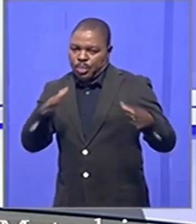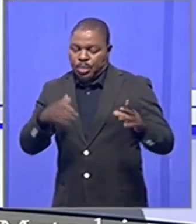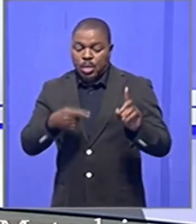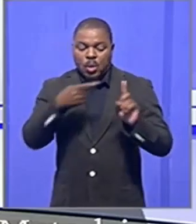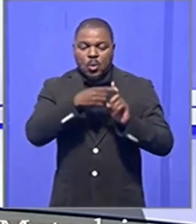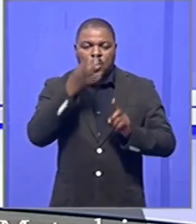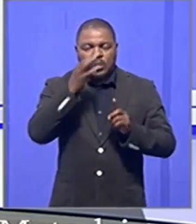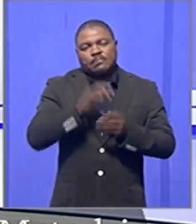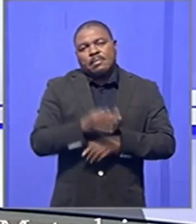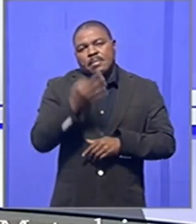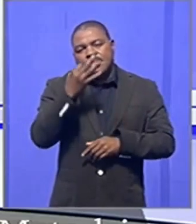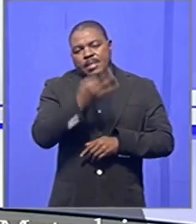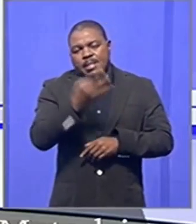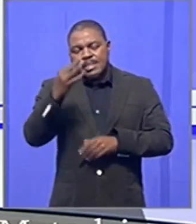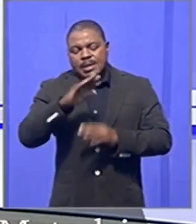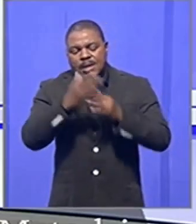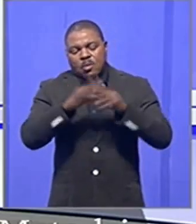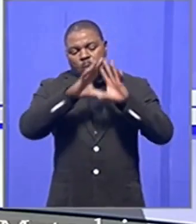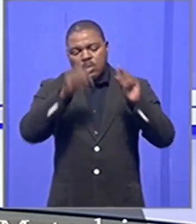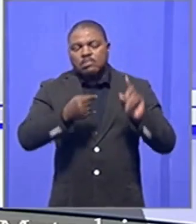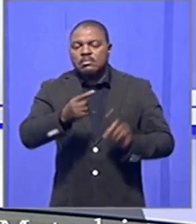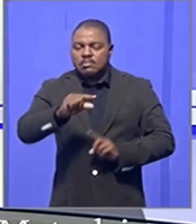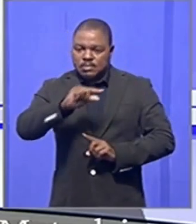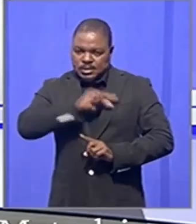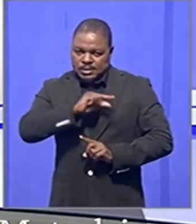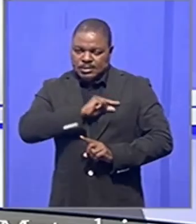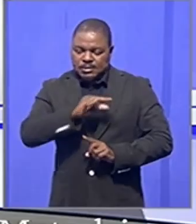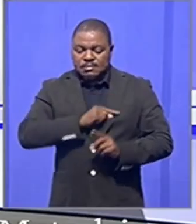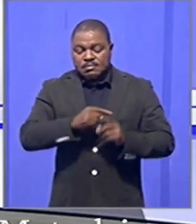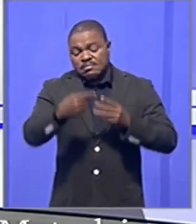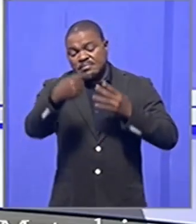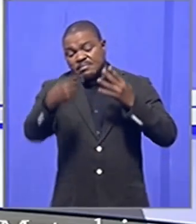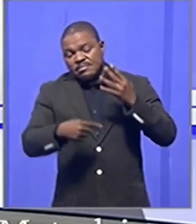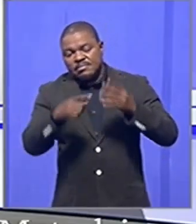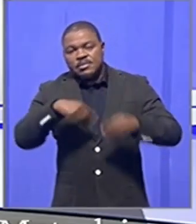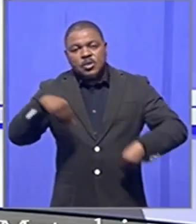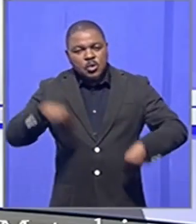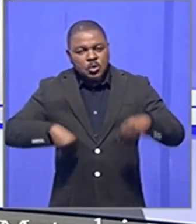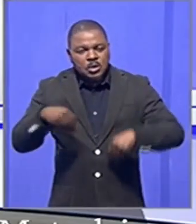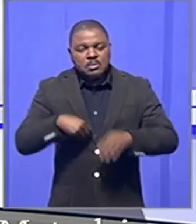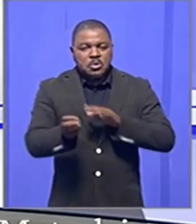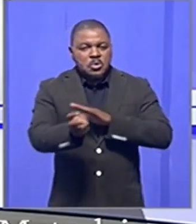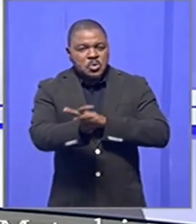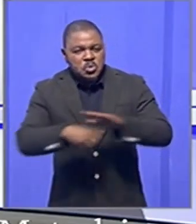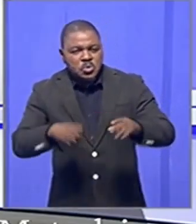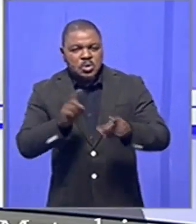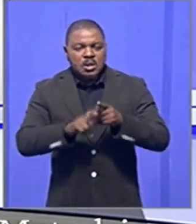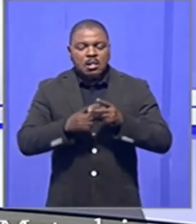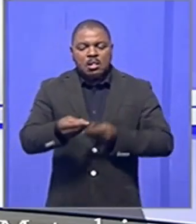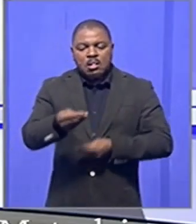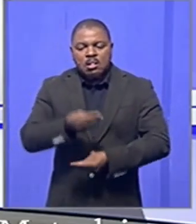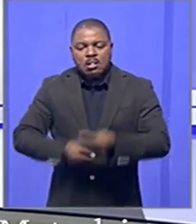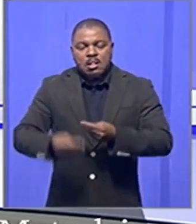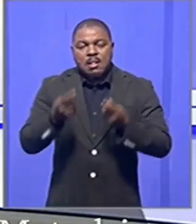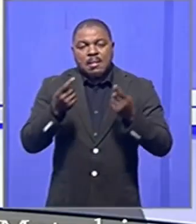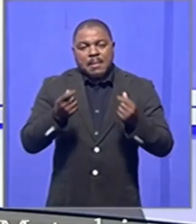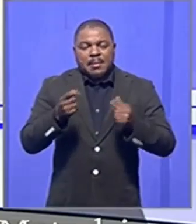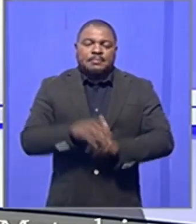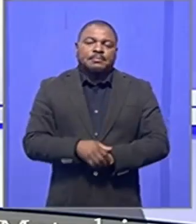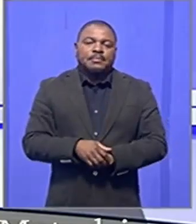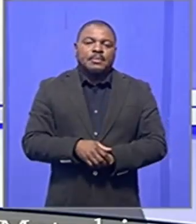ditatofatšo tše 33 tšeo di akaretšago bomenetša bogodu ga mmogo le go dira letseno ka tsela yeo e sego